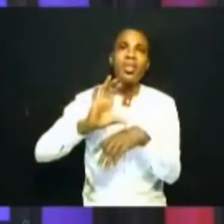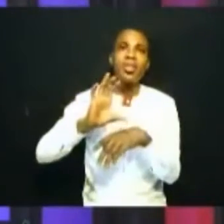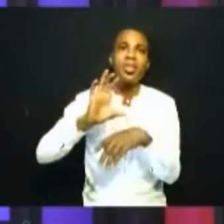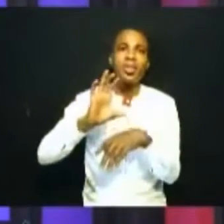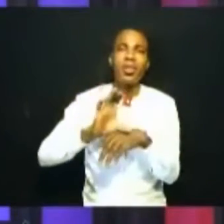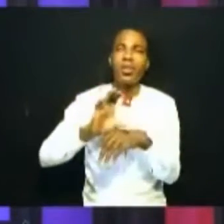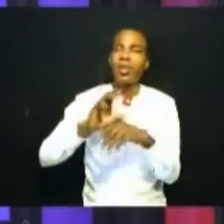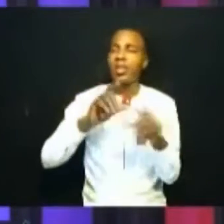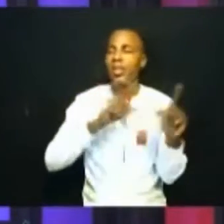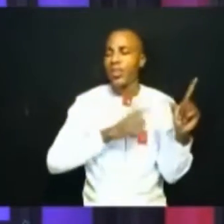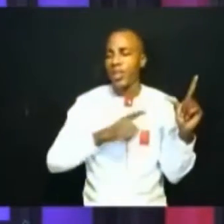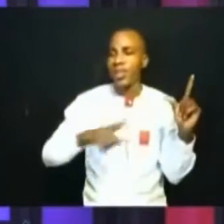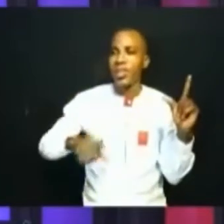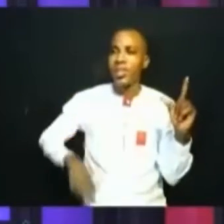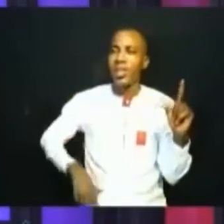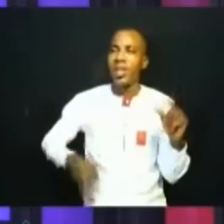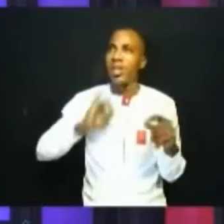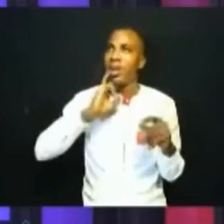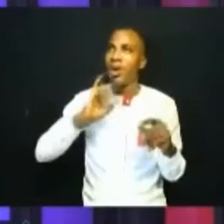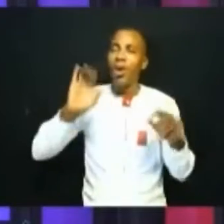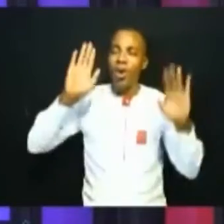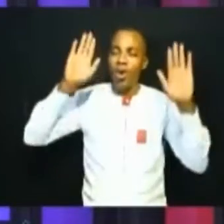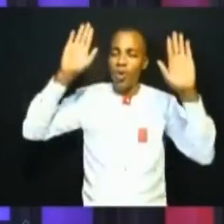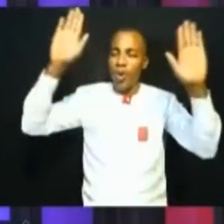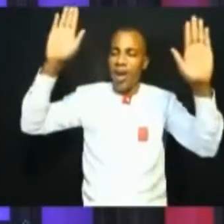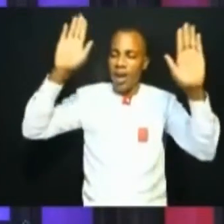Sing with me, go. Awurade ye